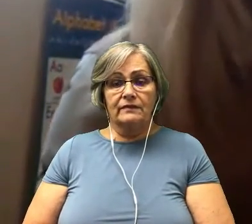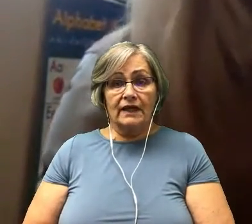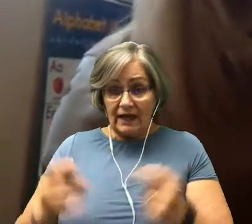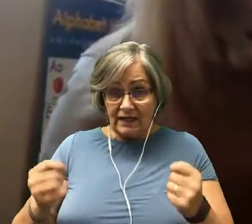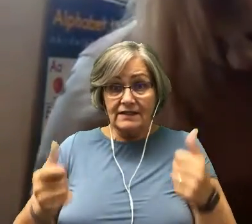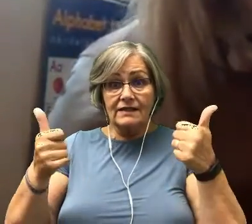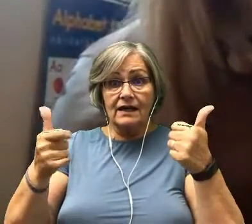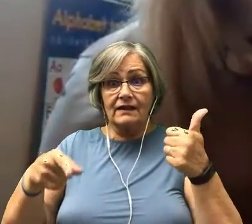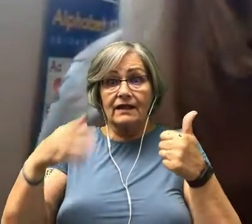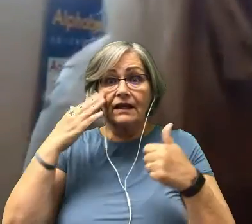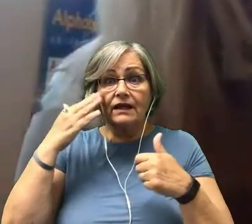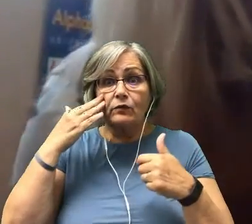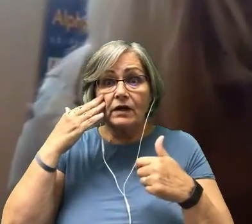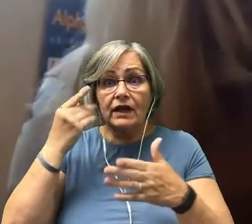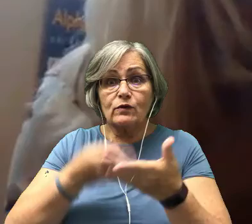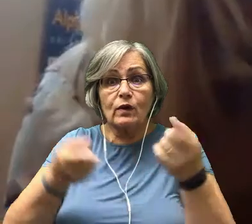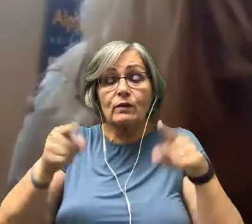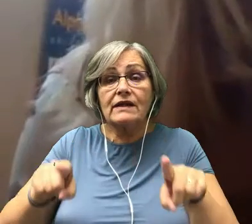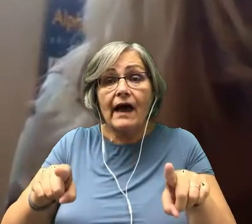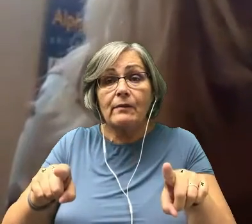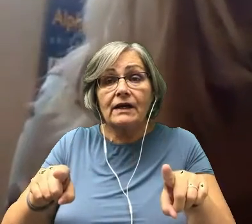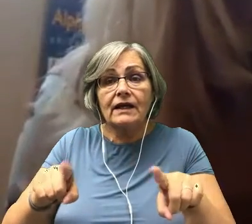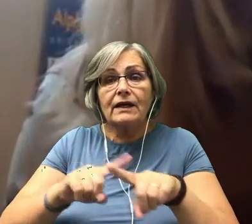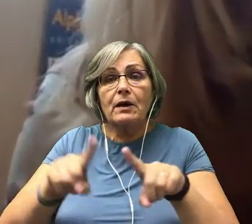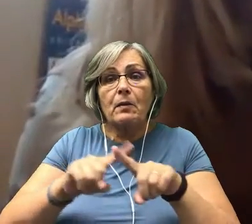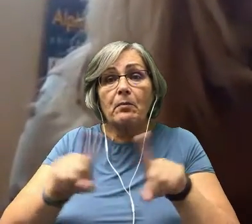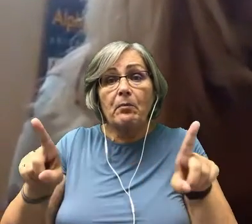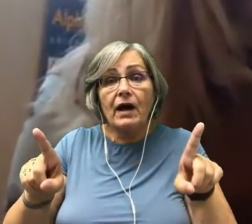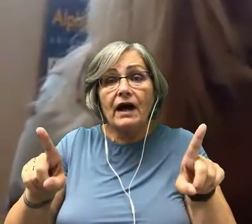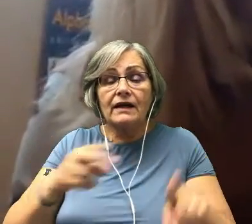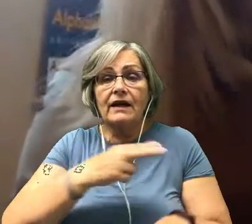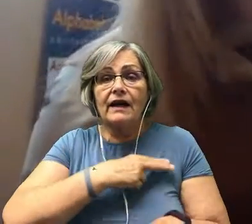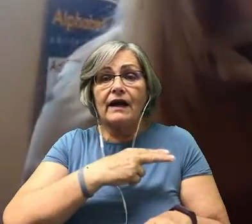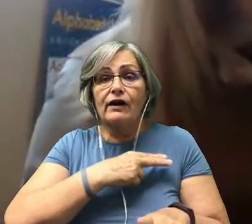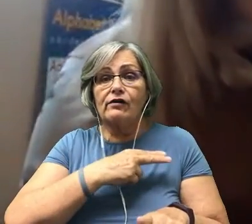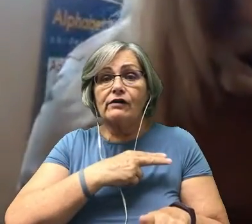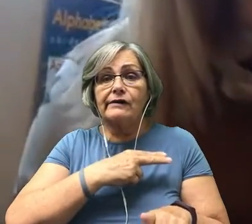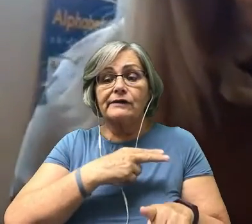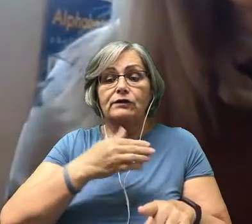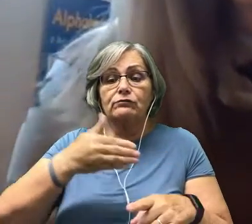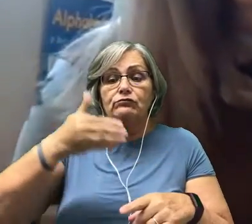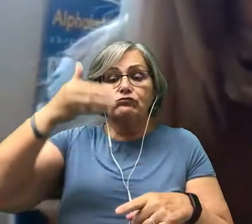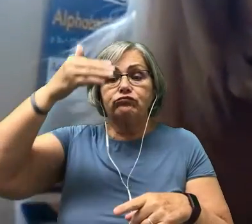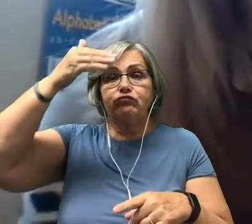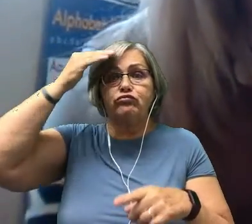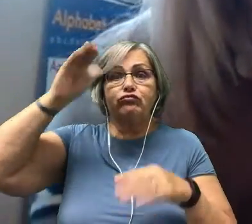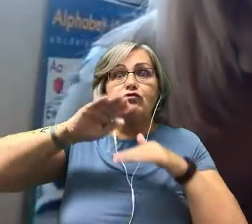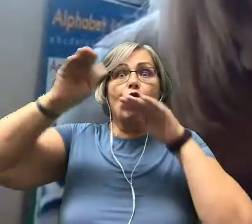Suddenly, he realized what was happening. But by then, Harold was over his head in an